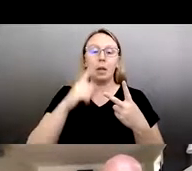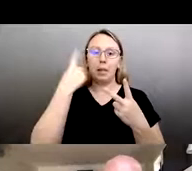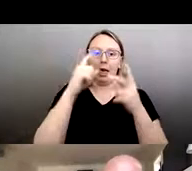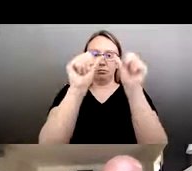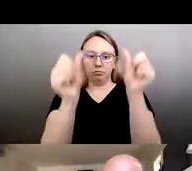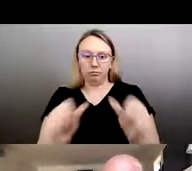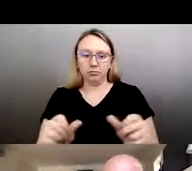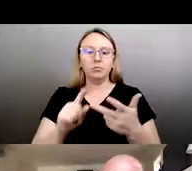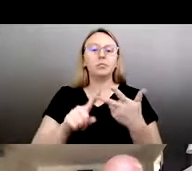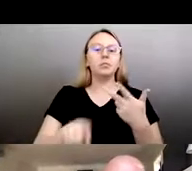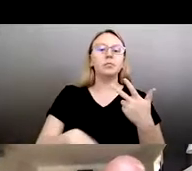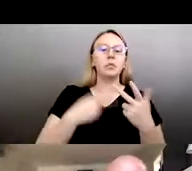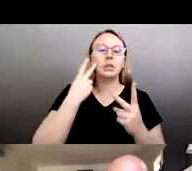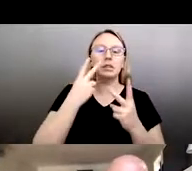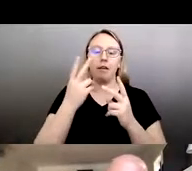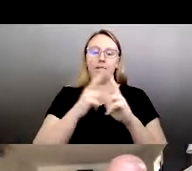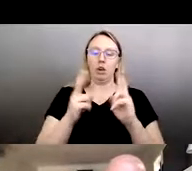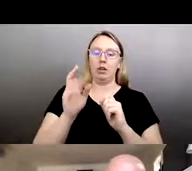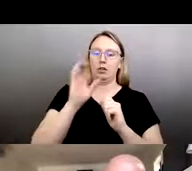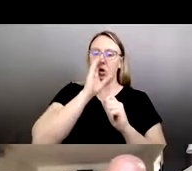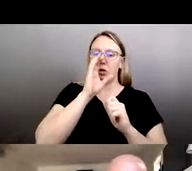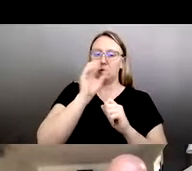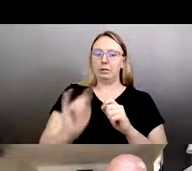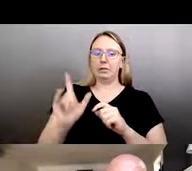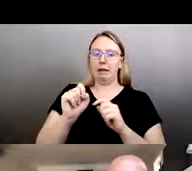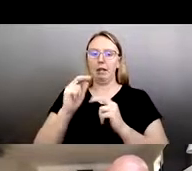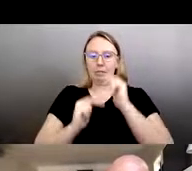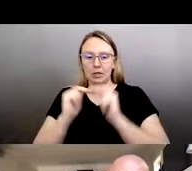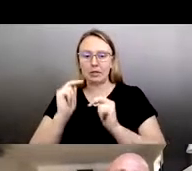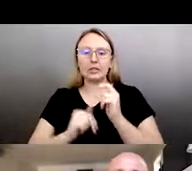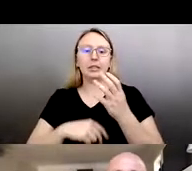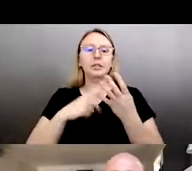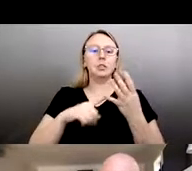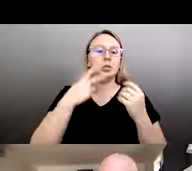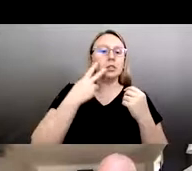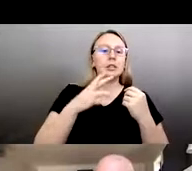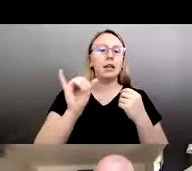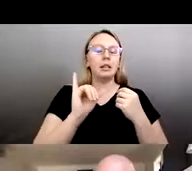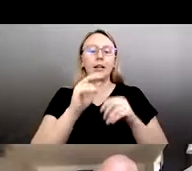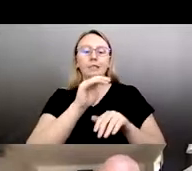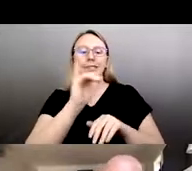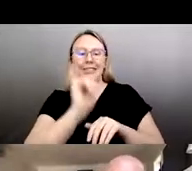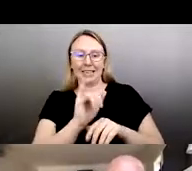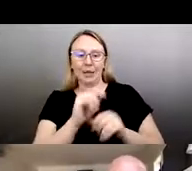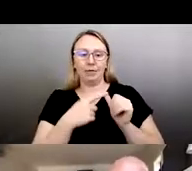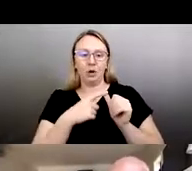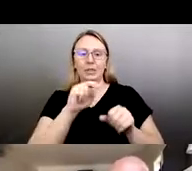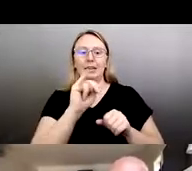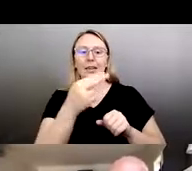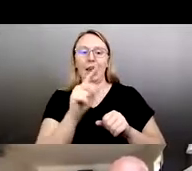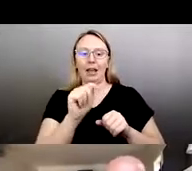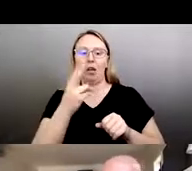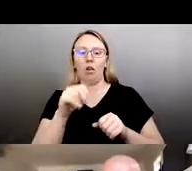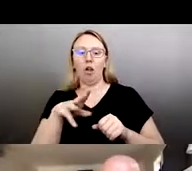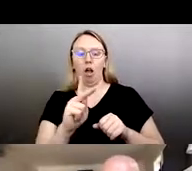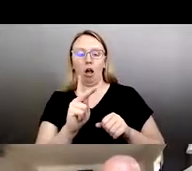the foreground, we see references again to that Nighthawk scene of people alone in diners. And then we just have this classic Roger Brown narrative that's